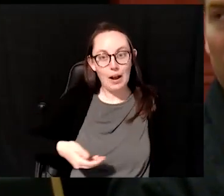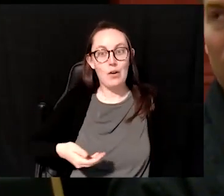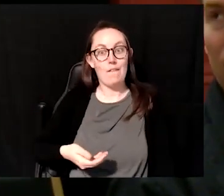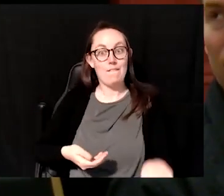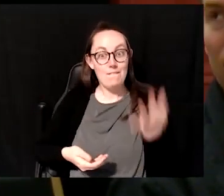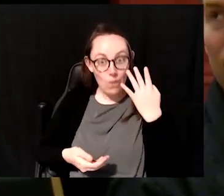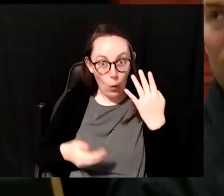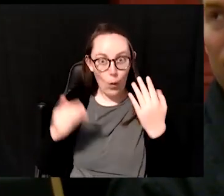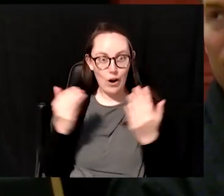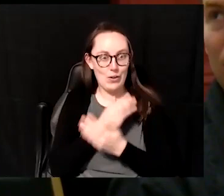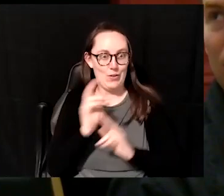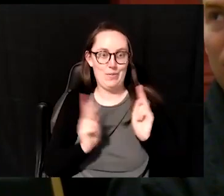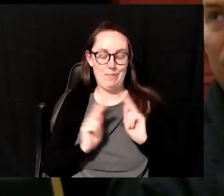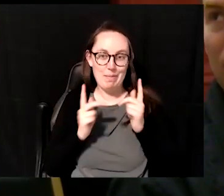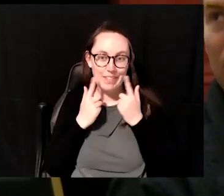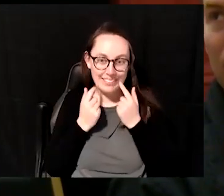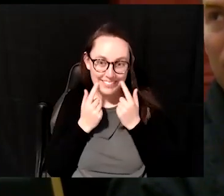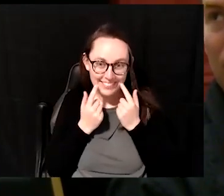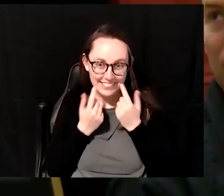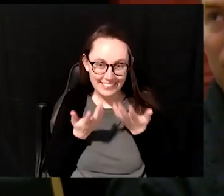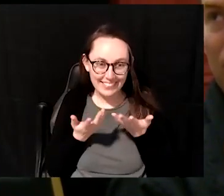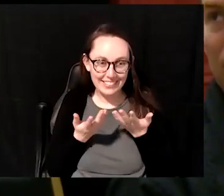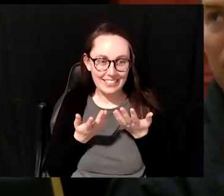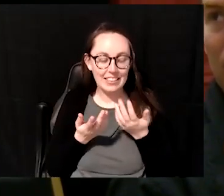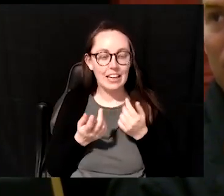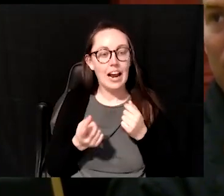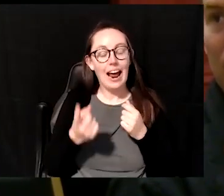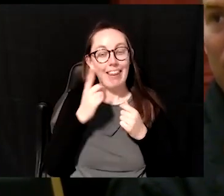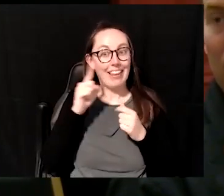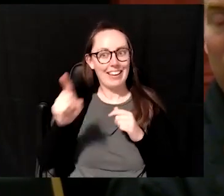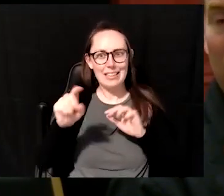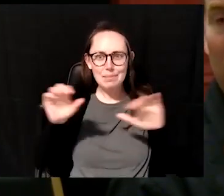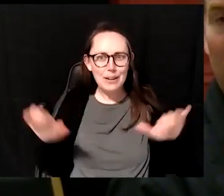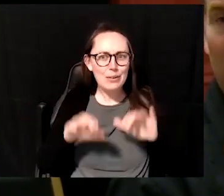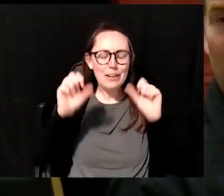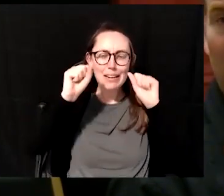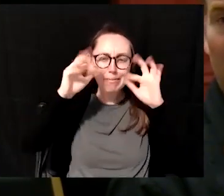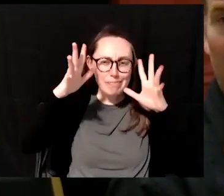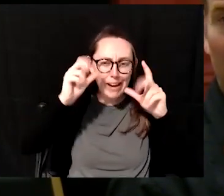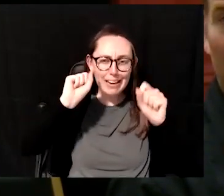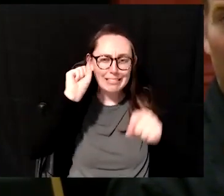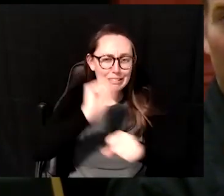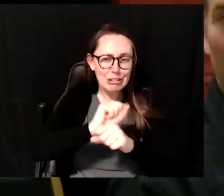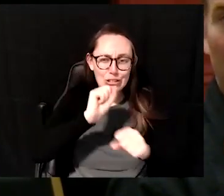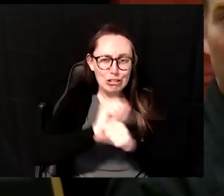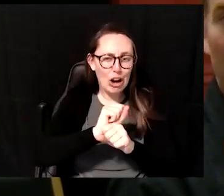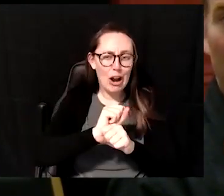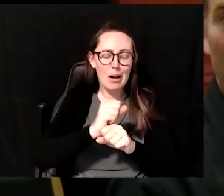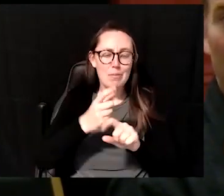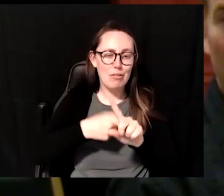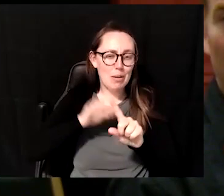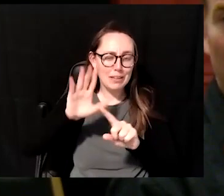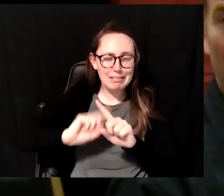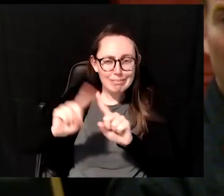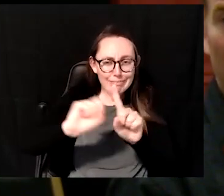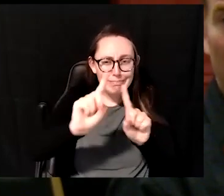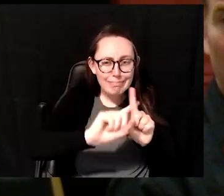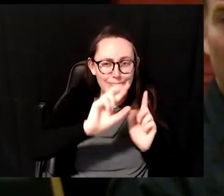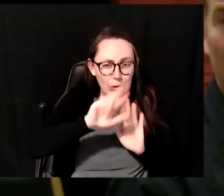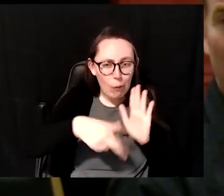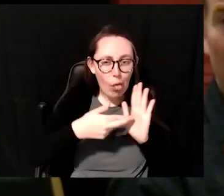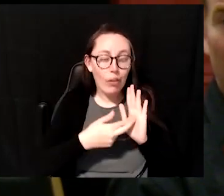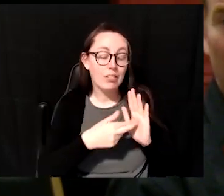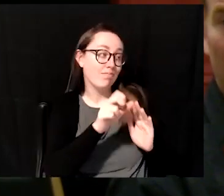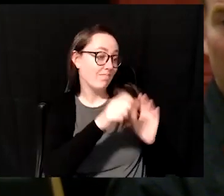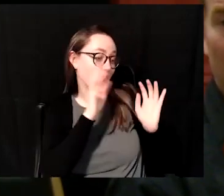so and I think he's been doing a fantastic job through all his different roles absolutely um the other thing I was